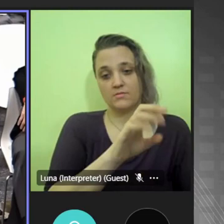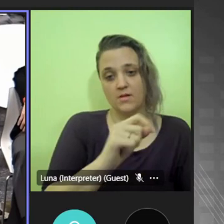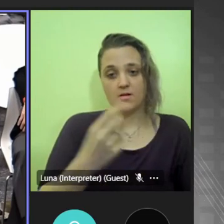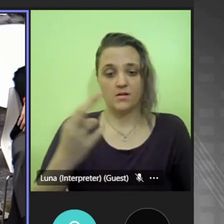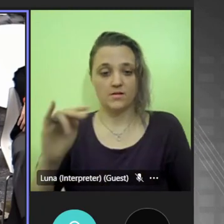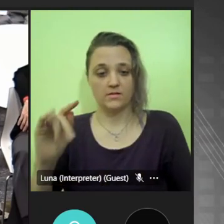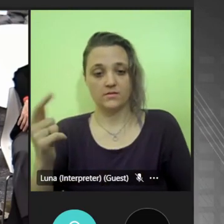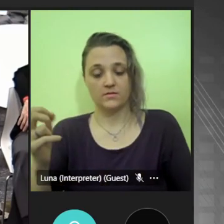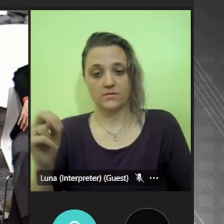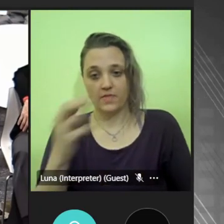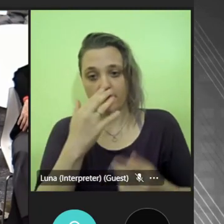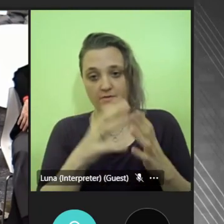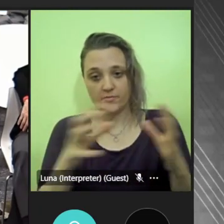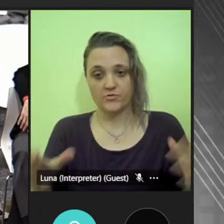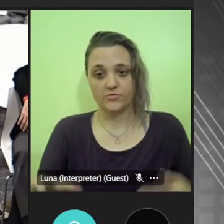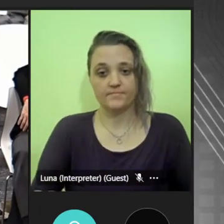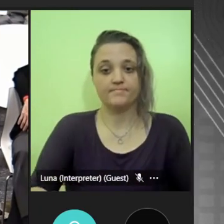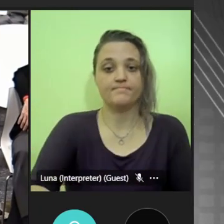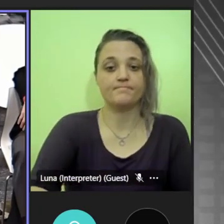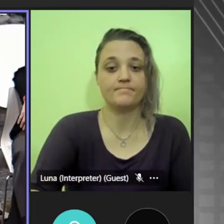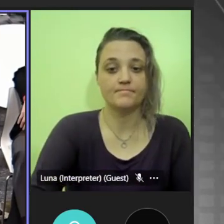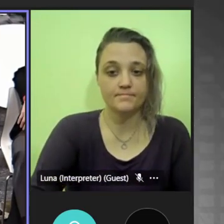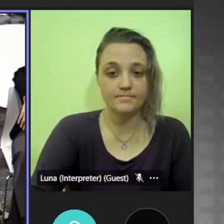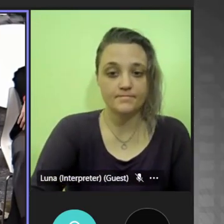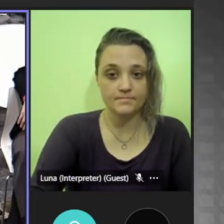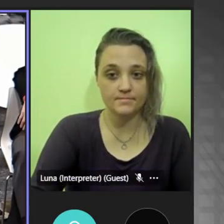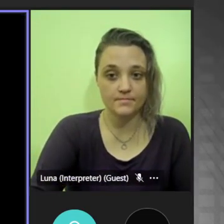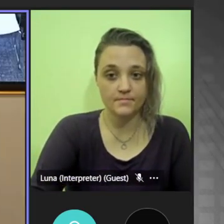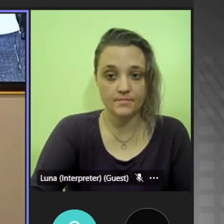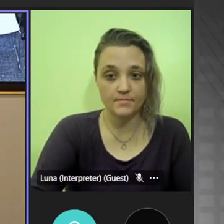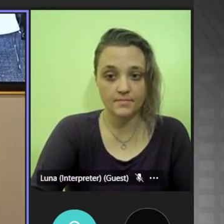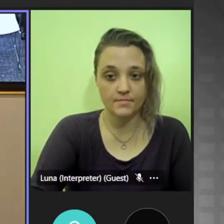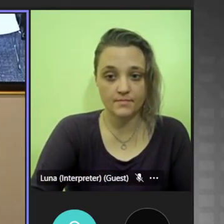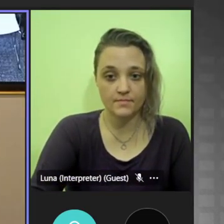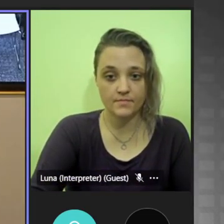Greenbelt and Huntington. Thank you very much, Mr. Speaker.